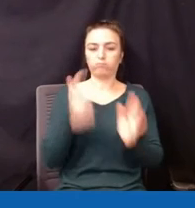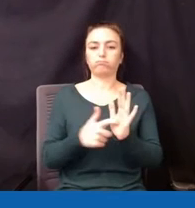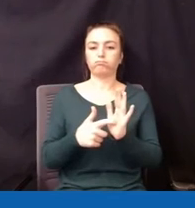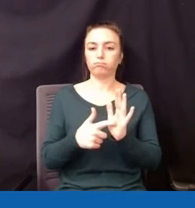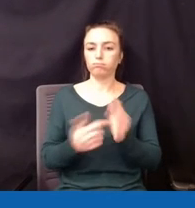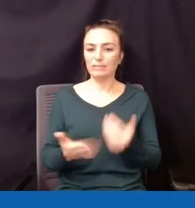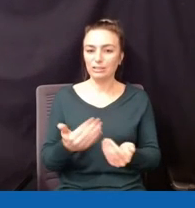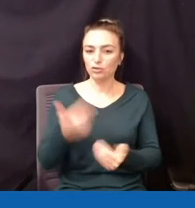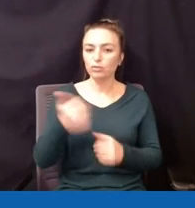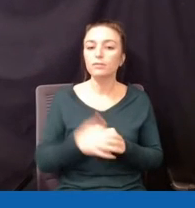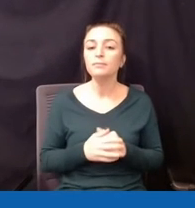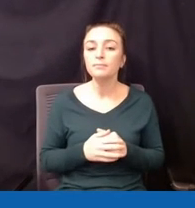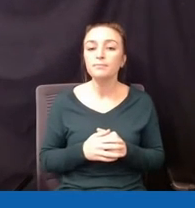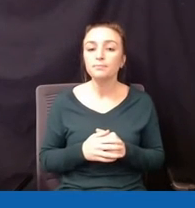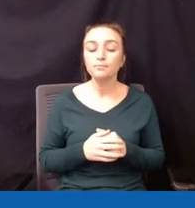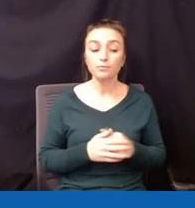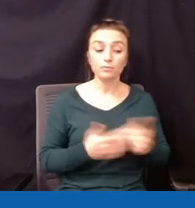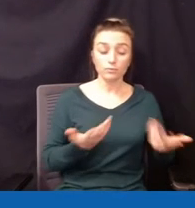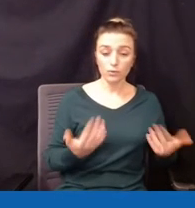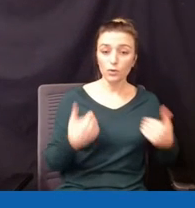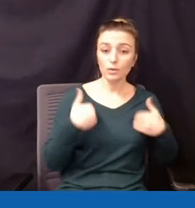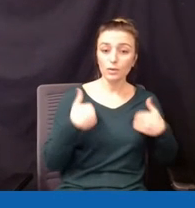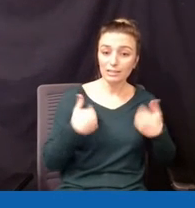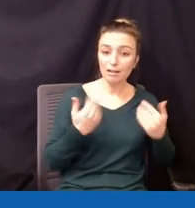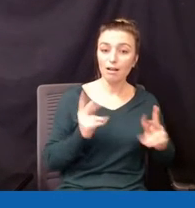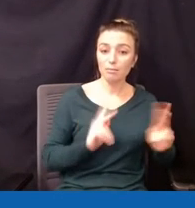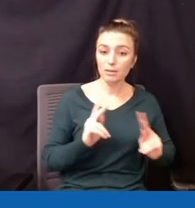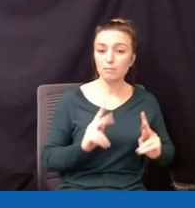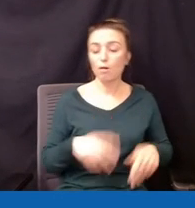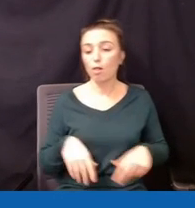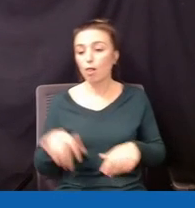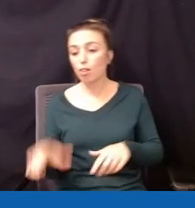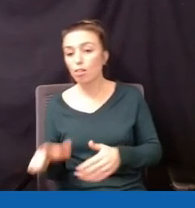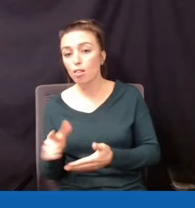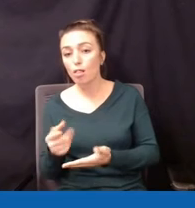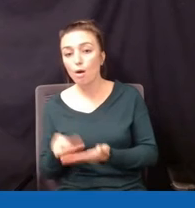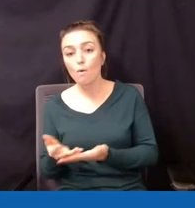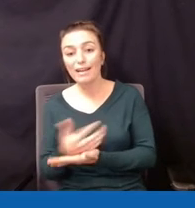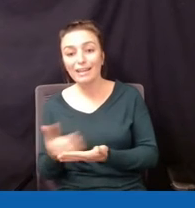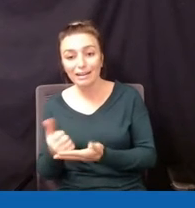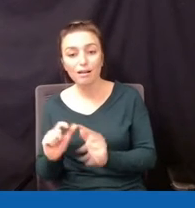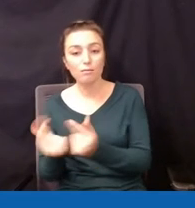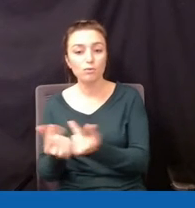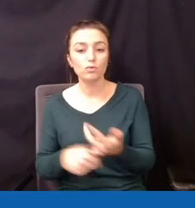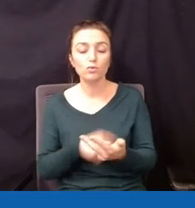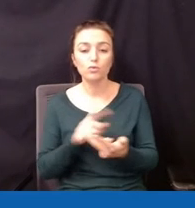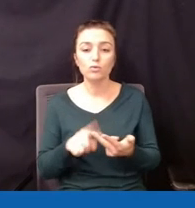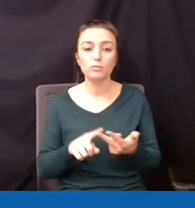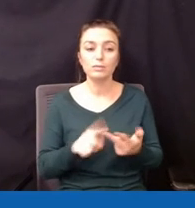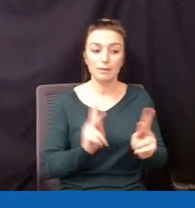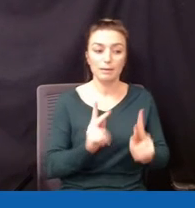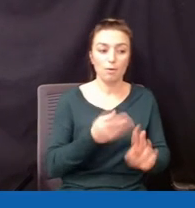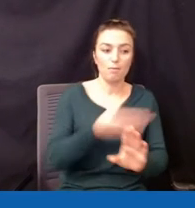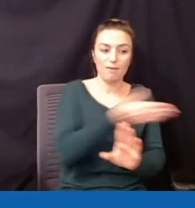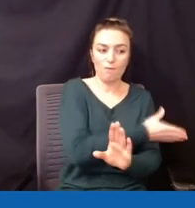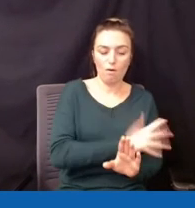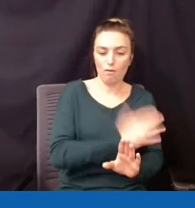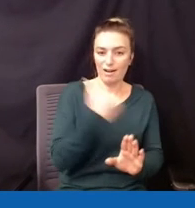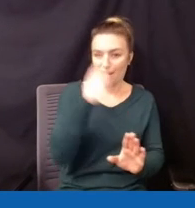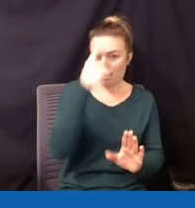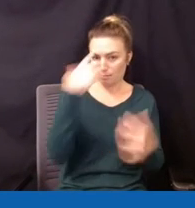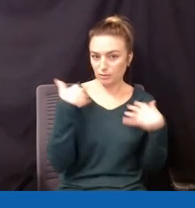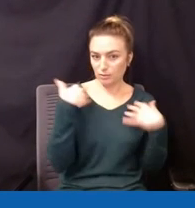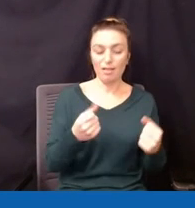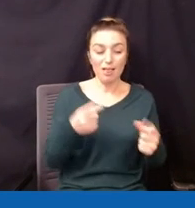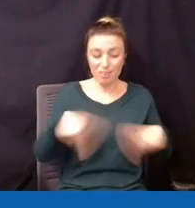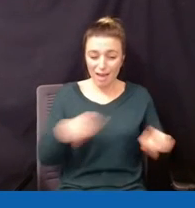for example, young people, low-income groups, and people who had an existing mental disorders have been especially badly hit. How